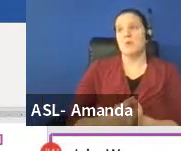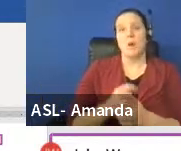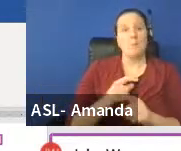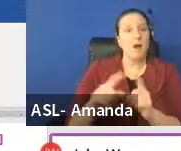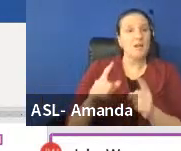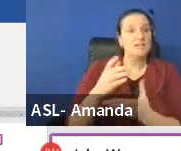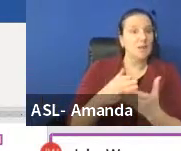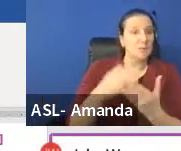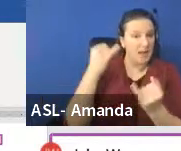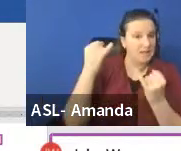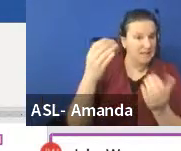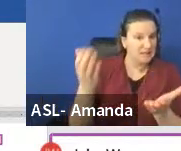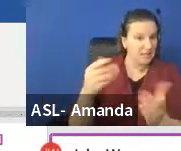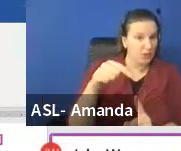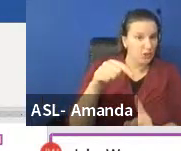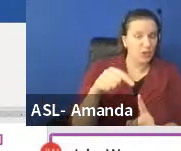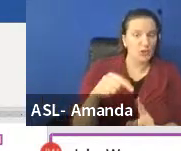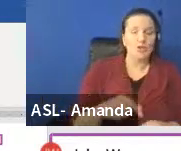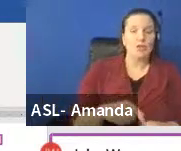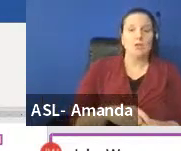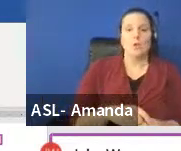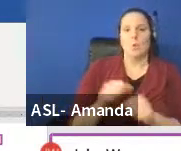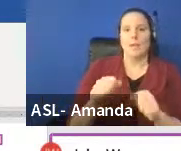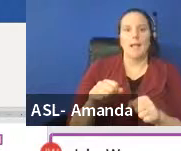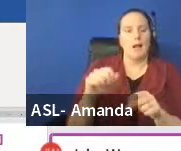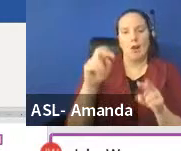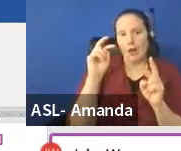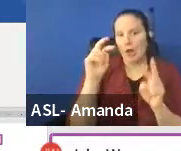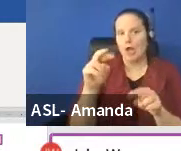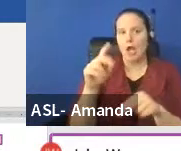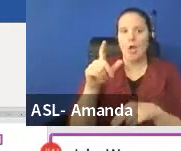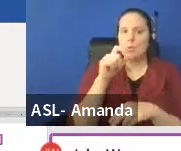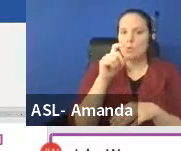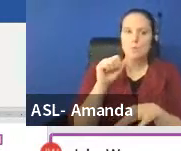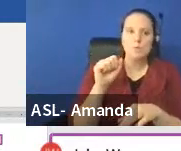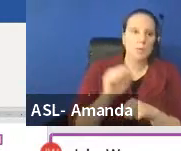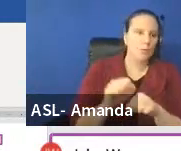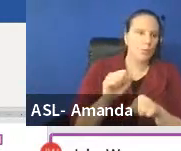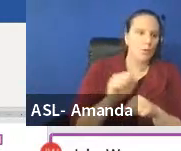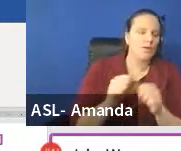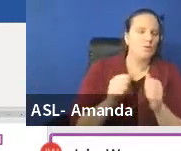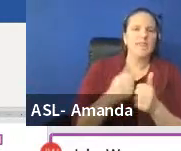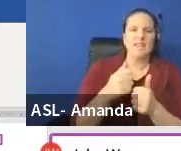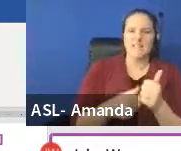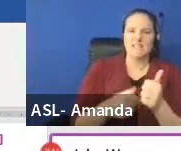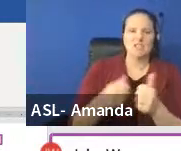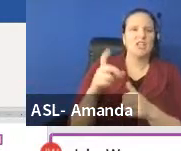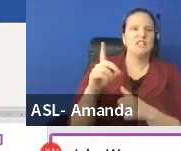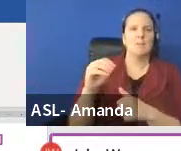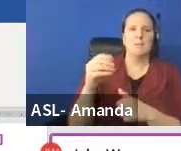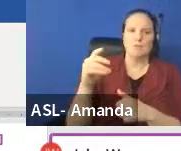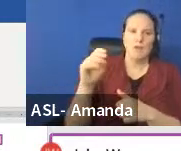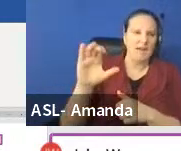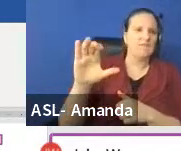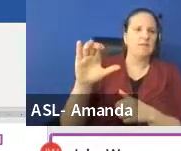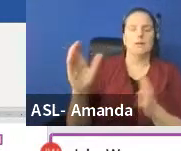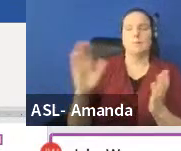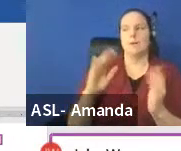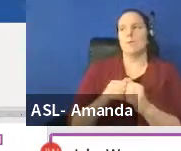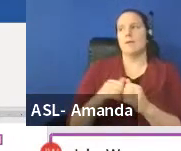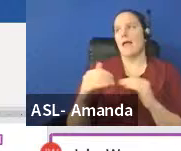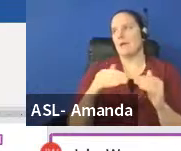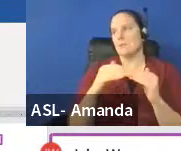But some of the ideas here, we can look at who's employed under each demographic and compare that to our equity